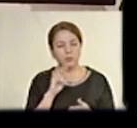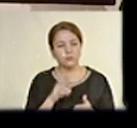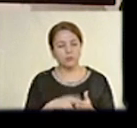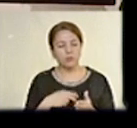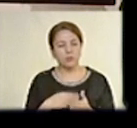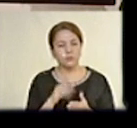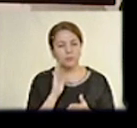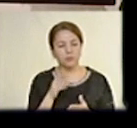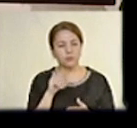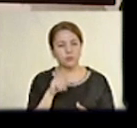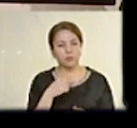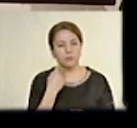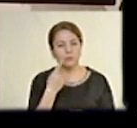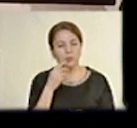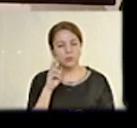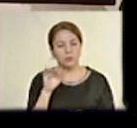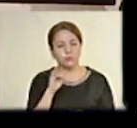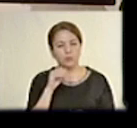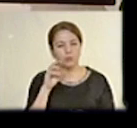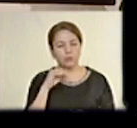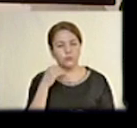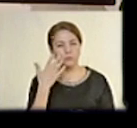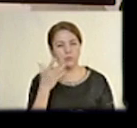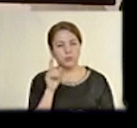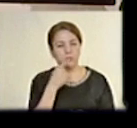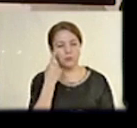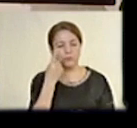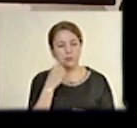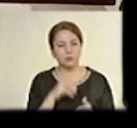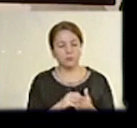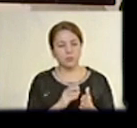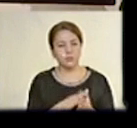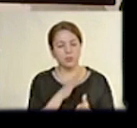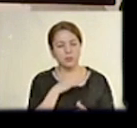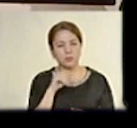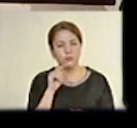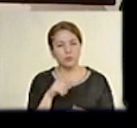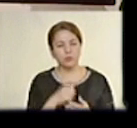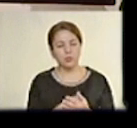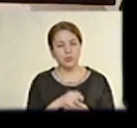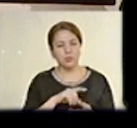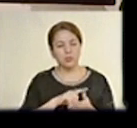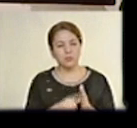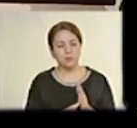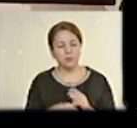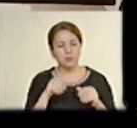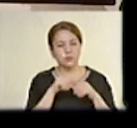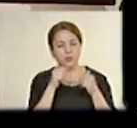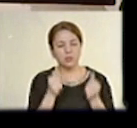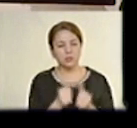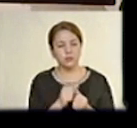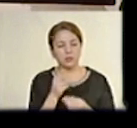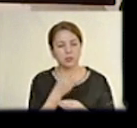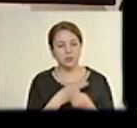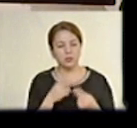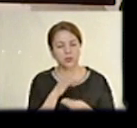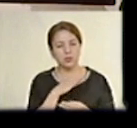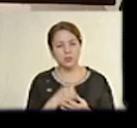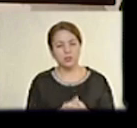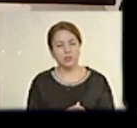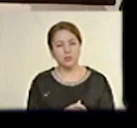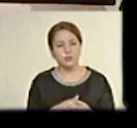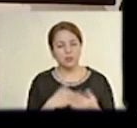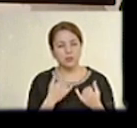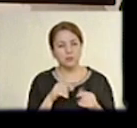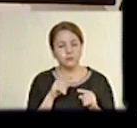esa 1 butun 5 dan 1 deb belgilab oldik. Buni esa geometrik shakllarda tasvirladik. Endi